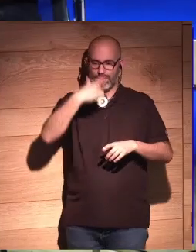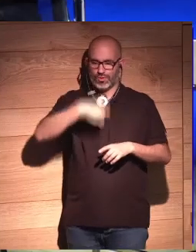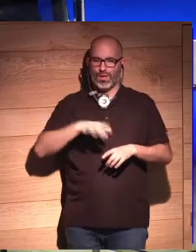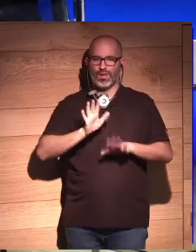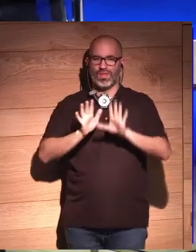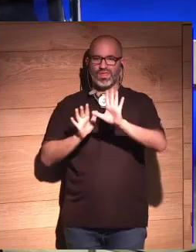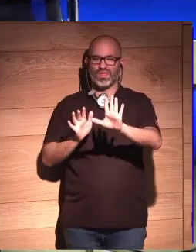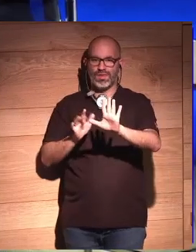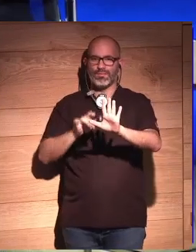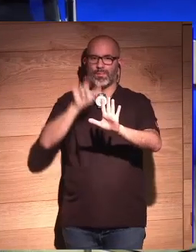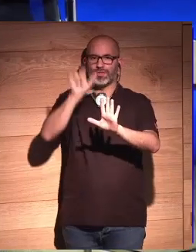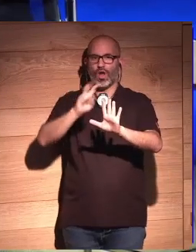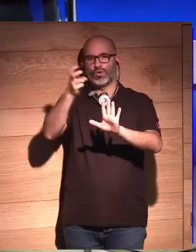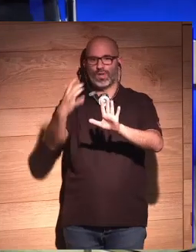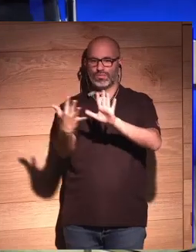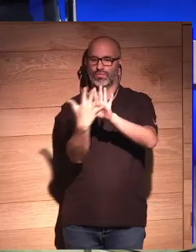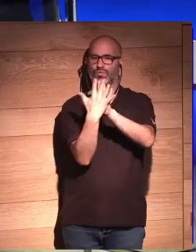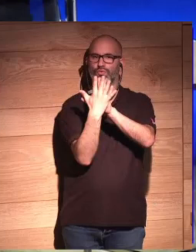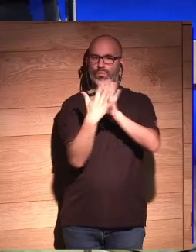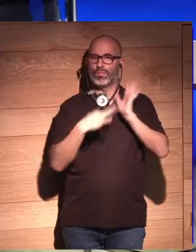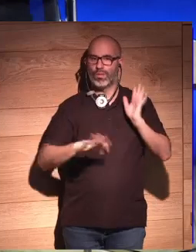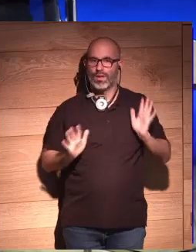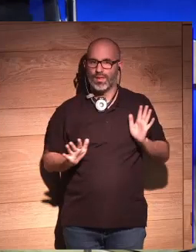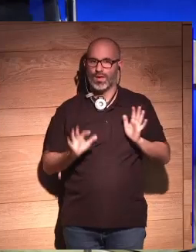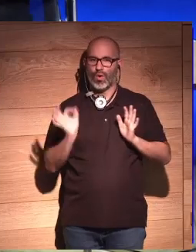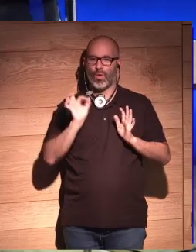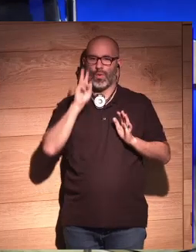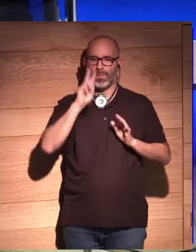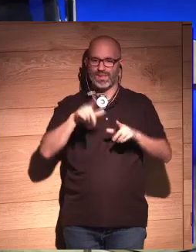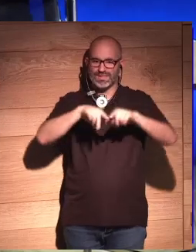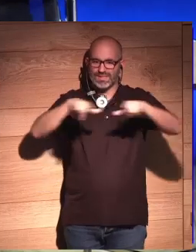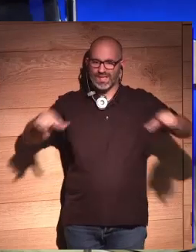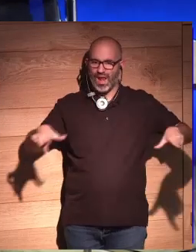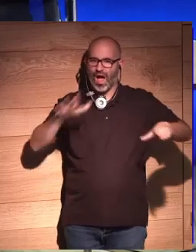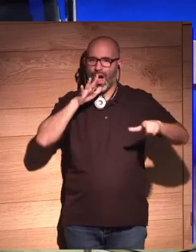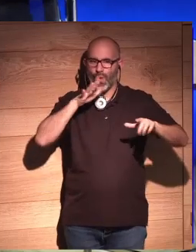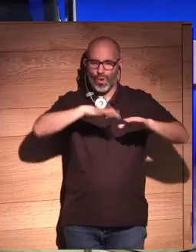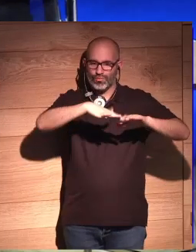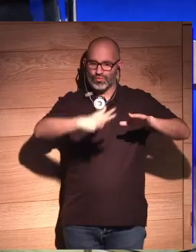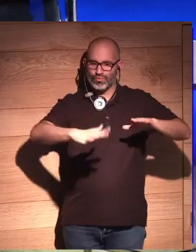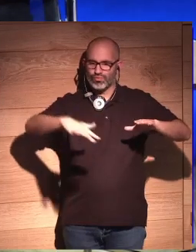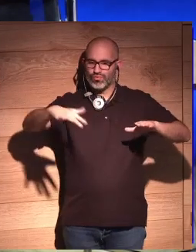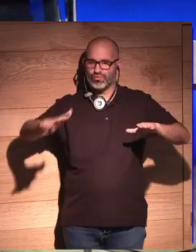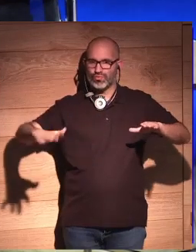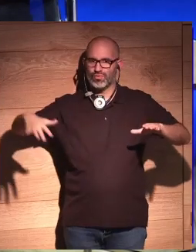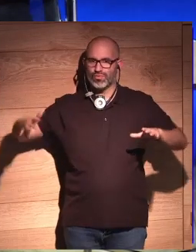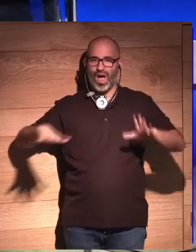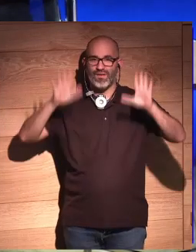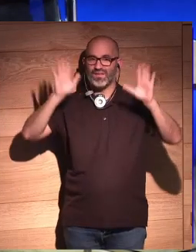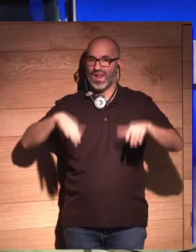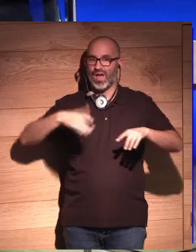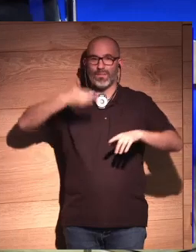see the water in the room. And because it's all a system. It's all, you know, physics. It's the light in the room that we're seeing,